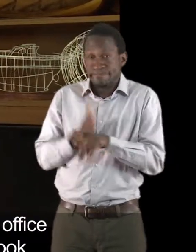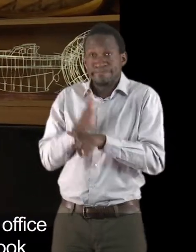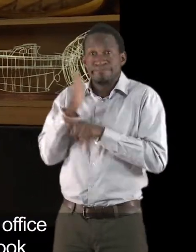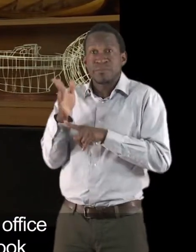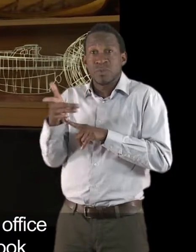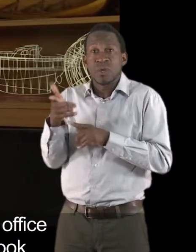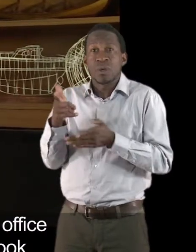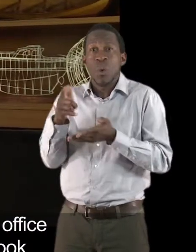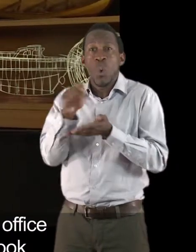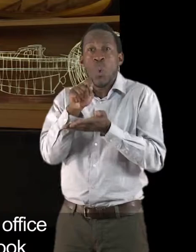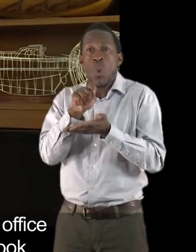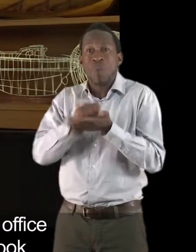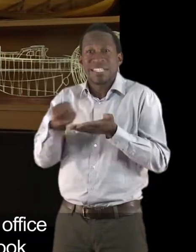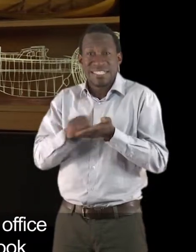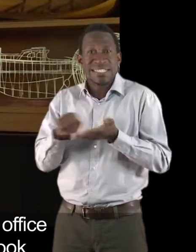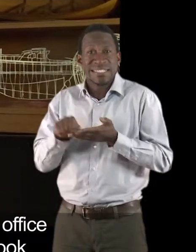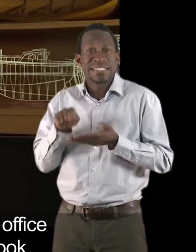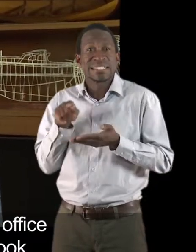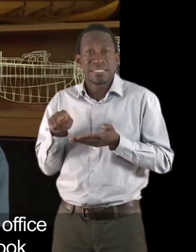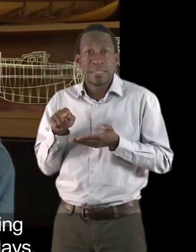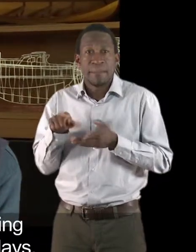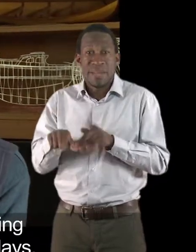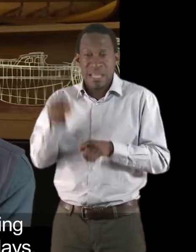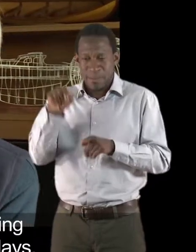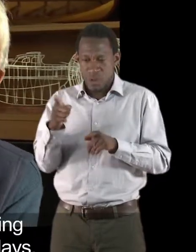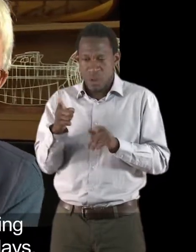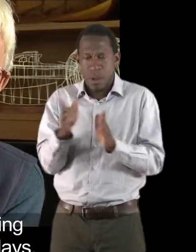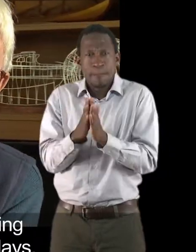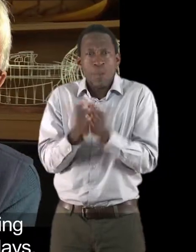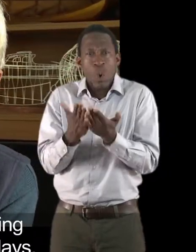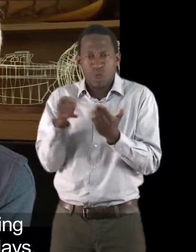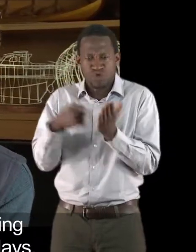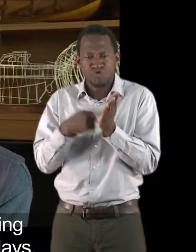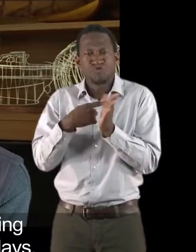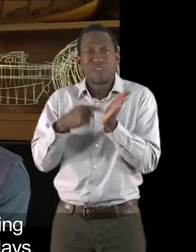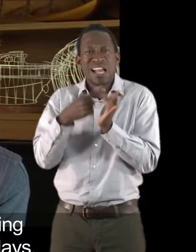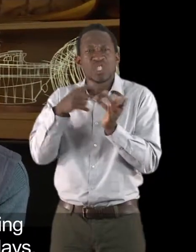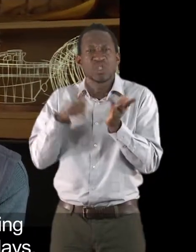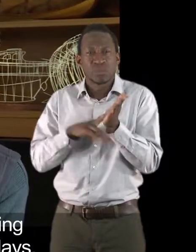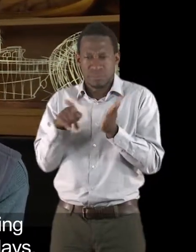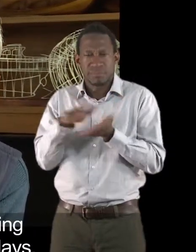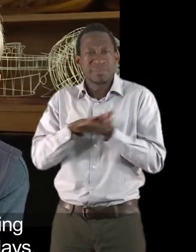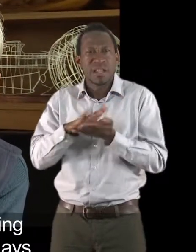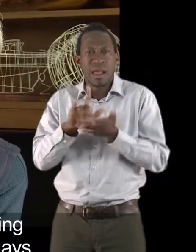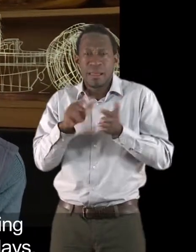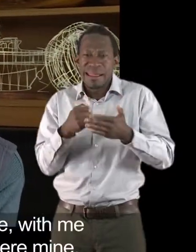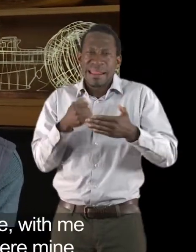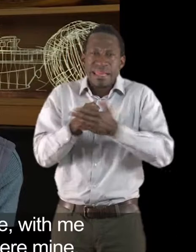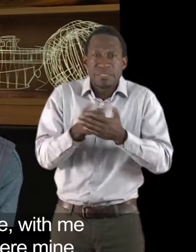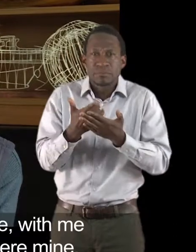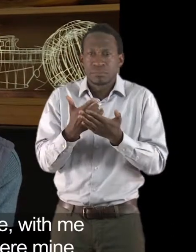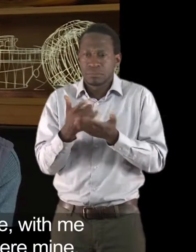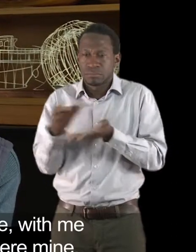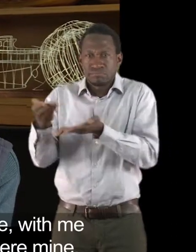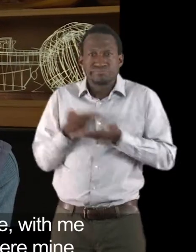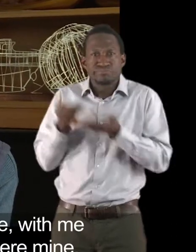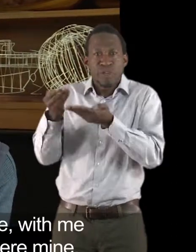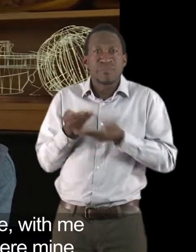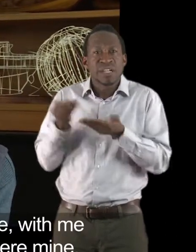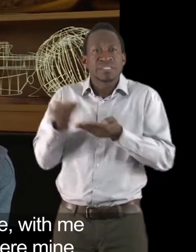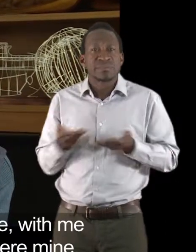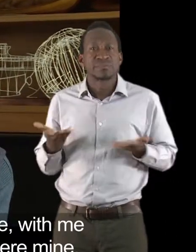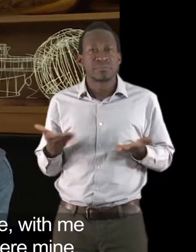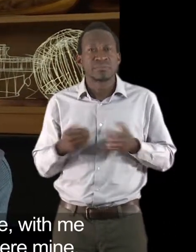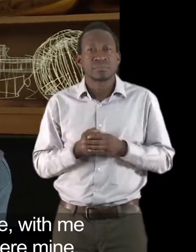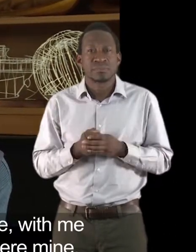and I had to go into the office to pick up my ration book and all that sort of thing that you had in those days. And I had my